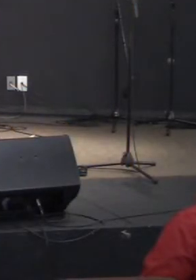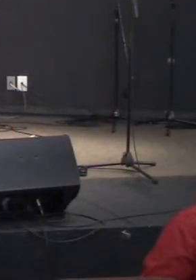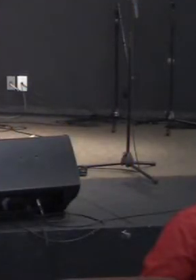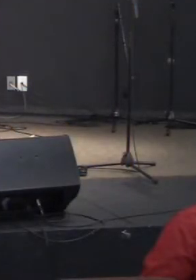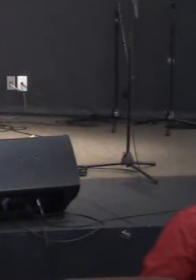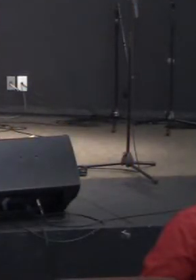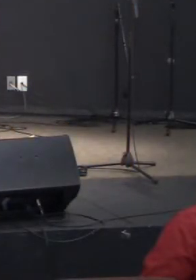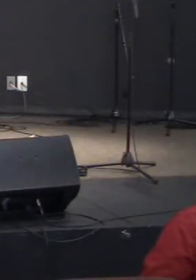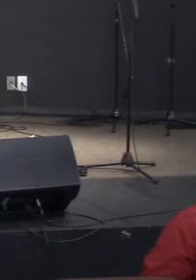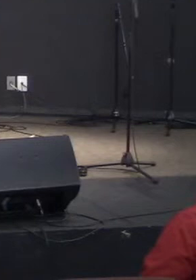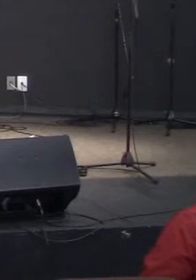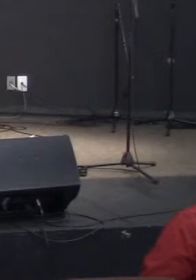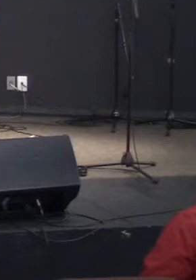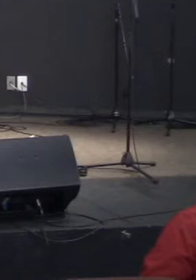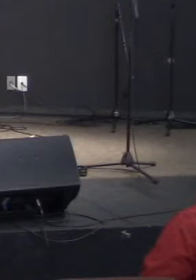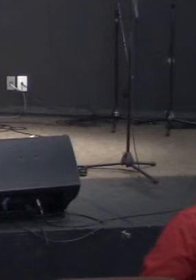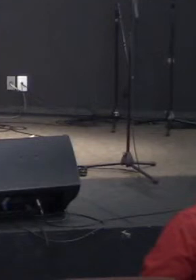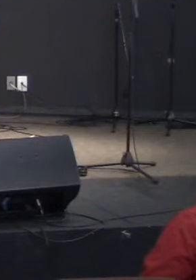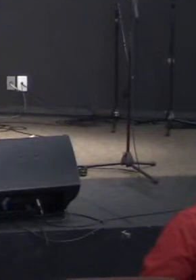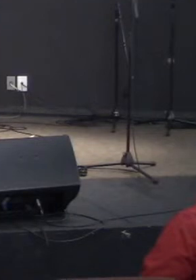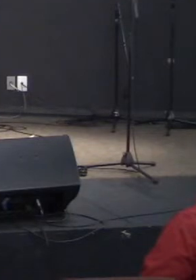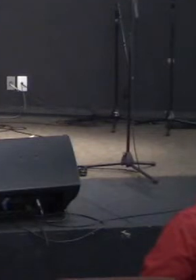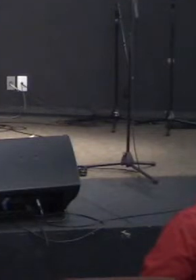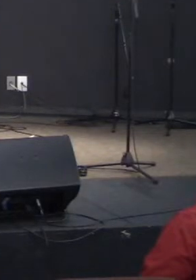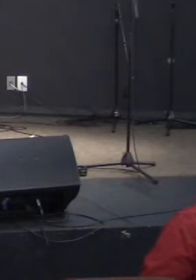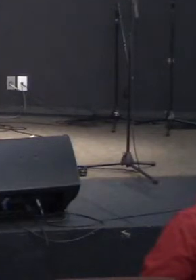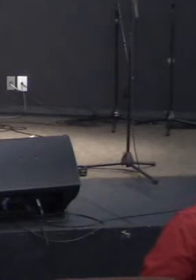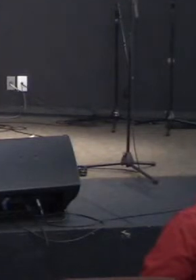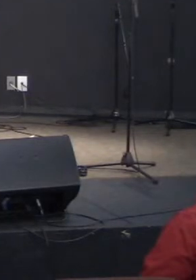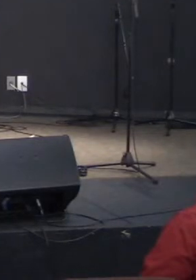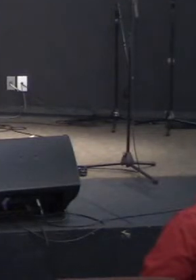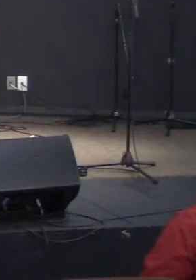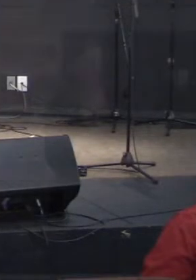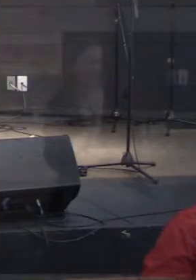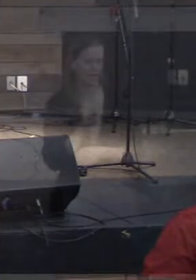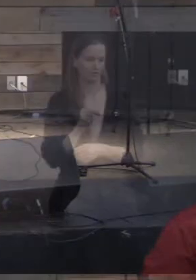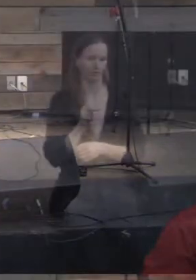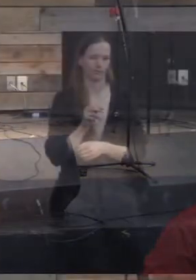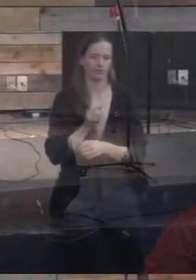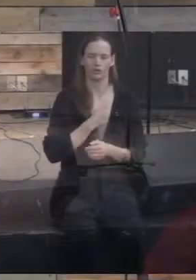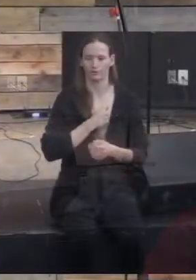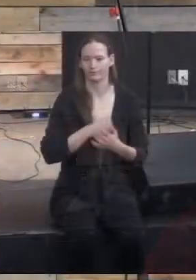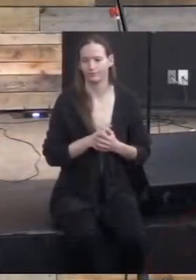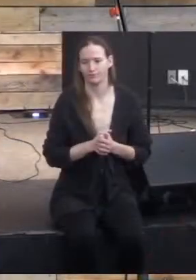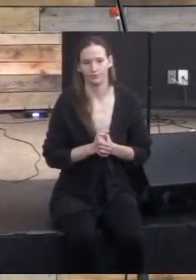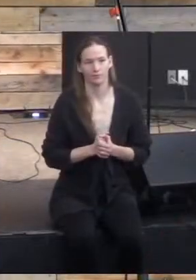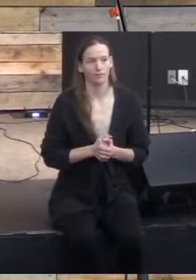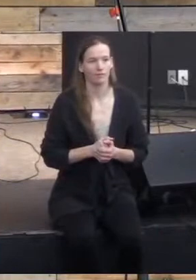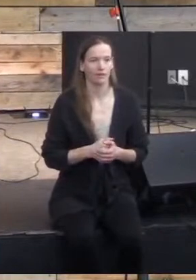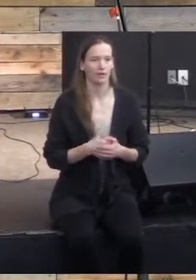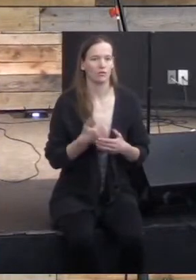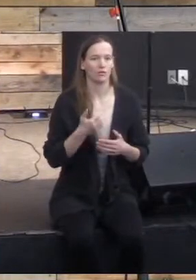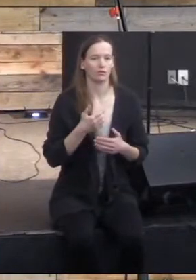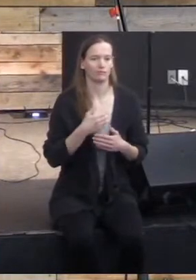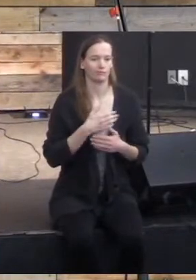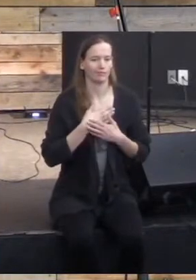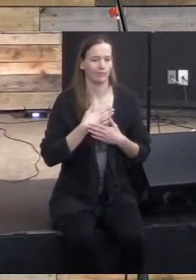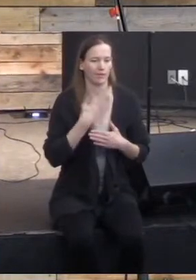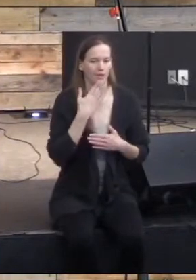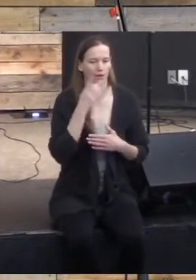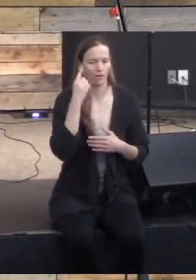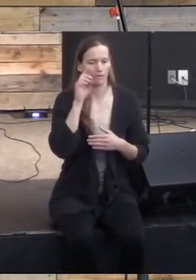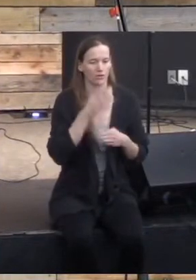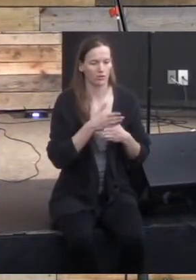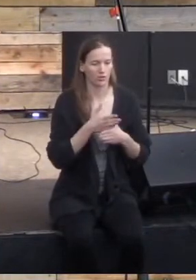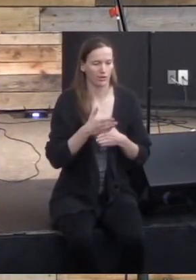Appreciate that, Van. Appreciate personal sharing like that. A lot of diabetes in my family as well.